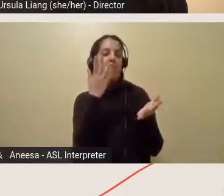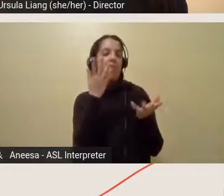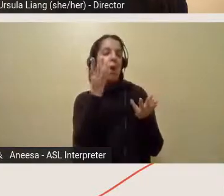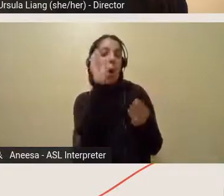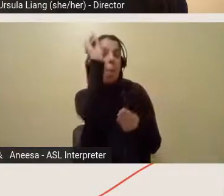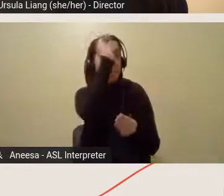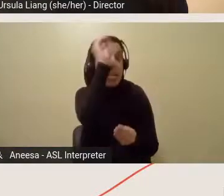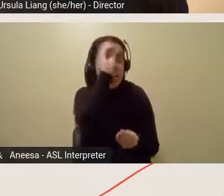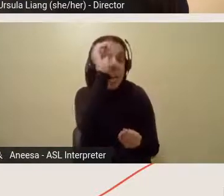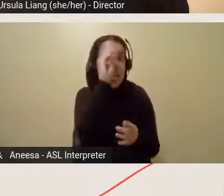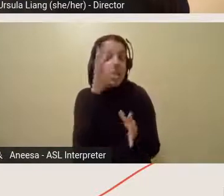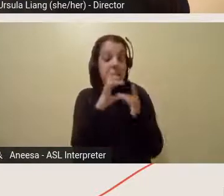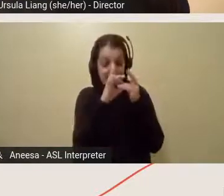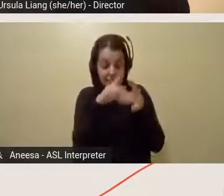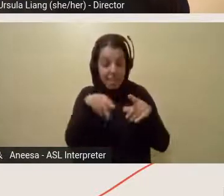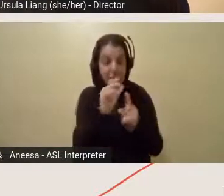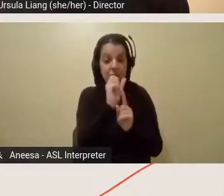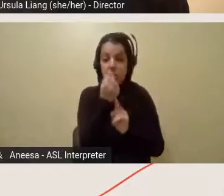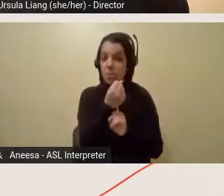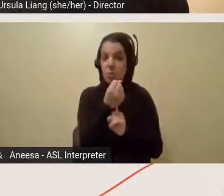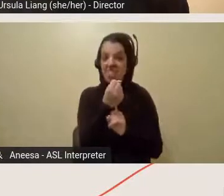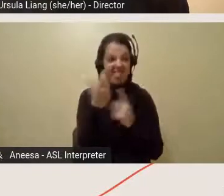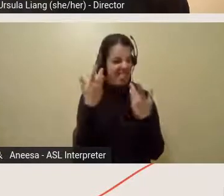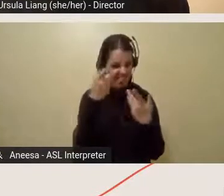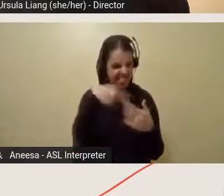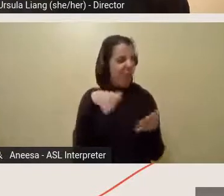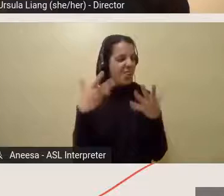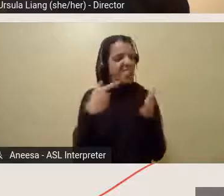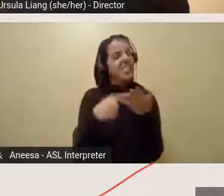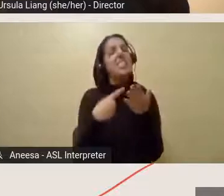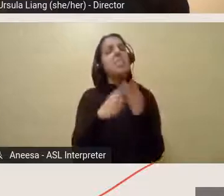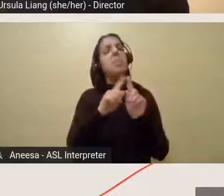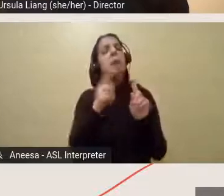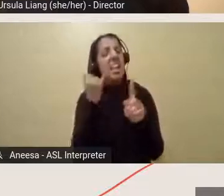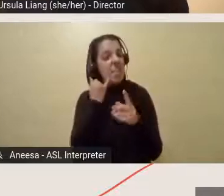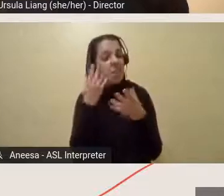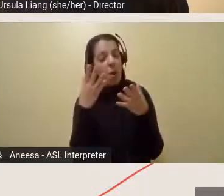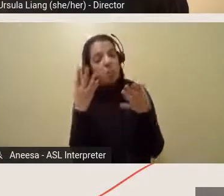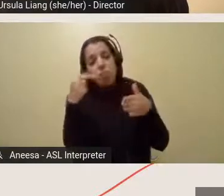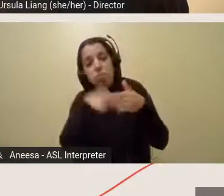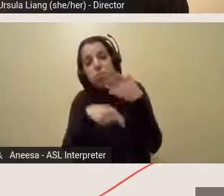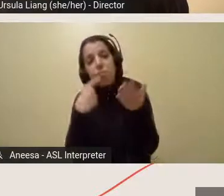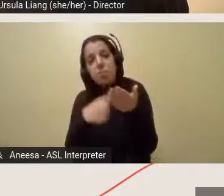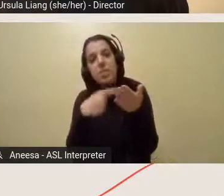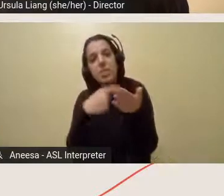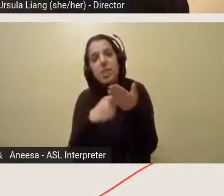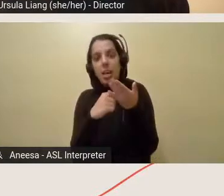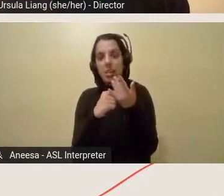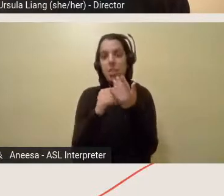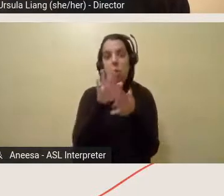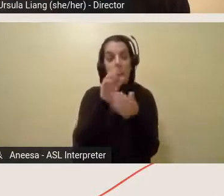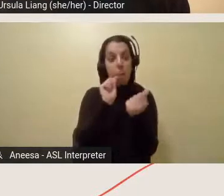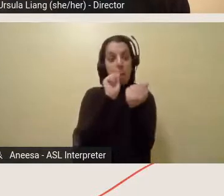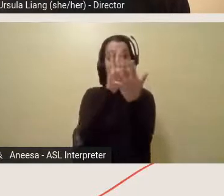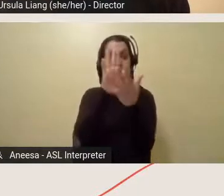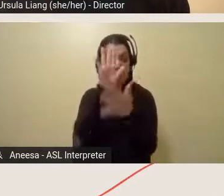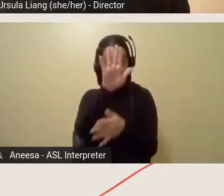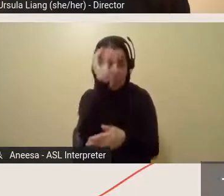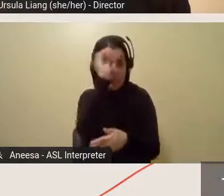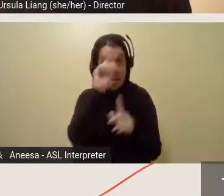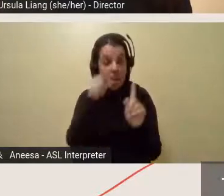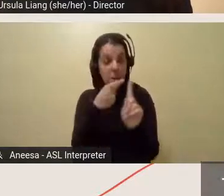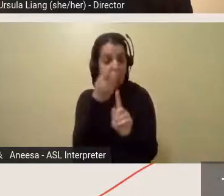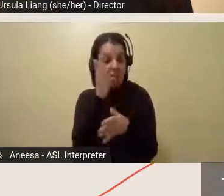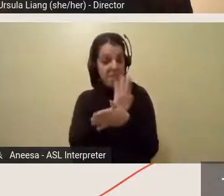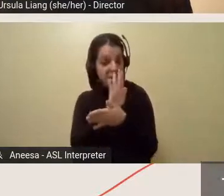say, kind of to this perspective or to how you came to the film. And what